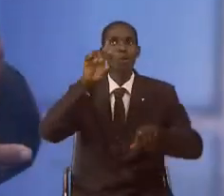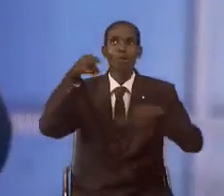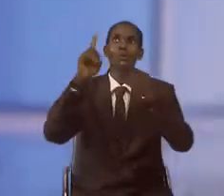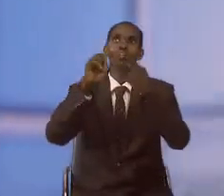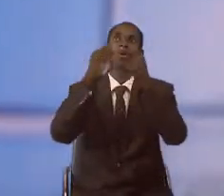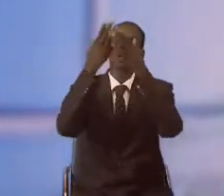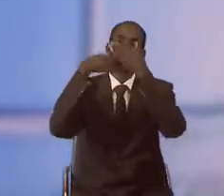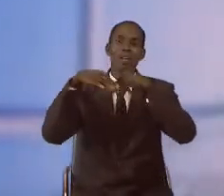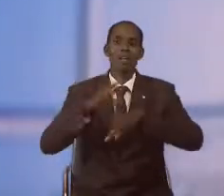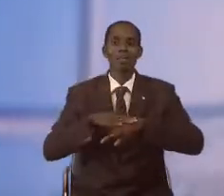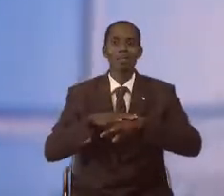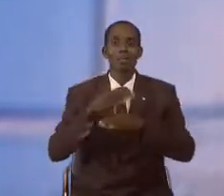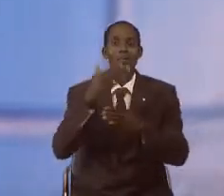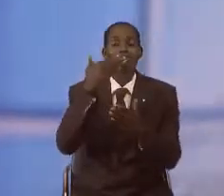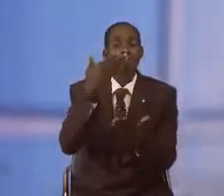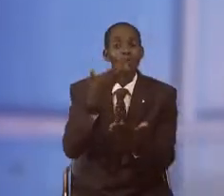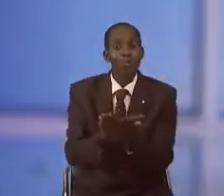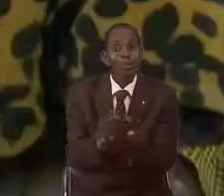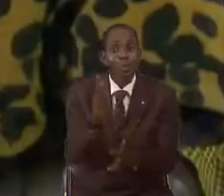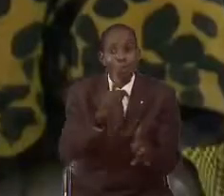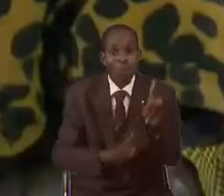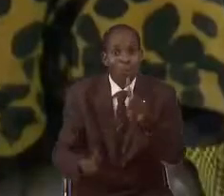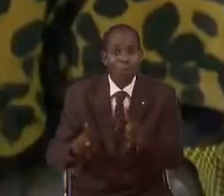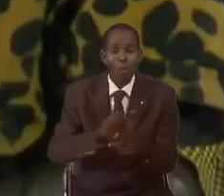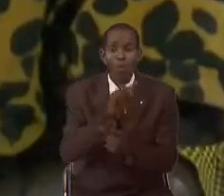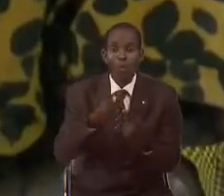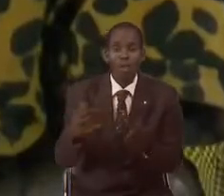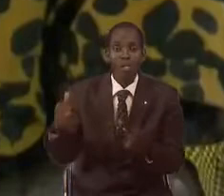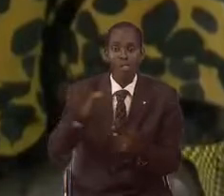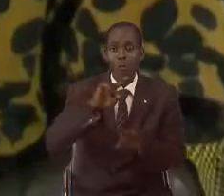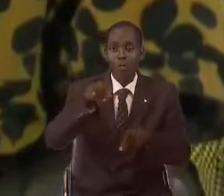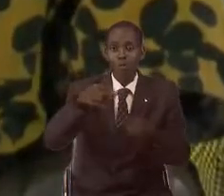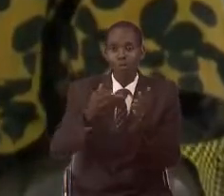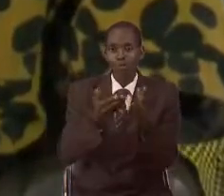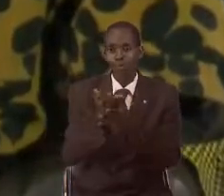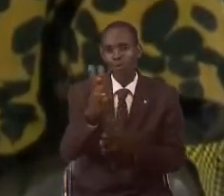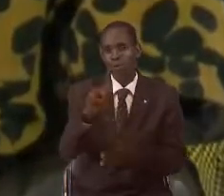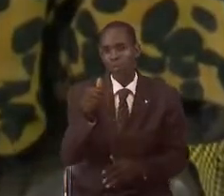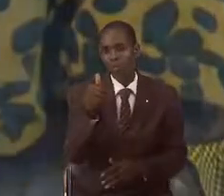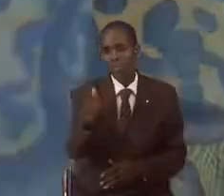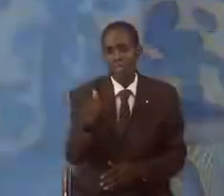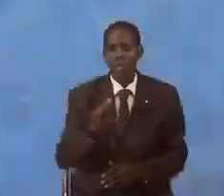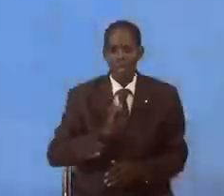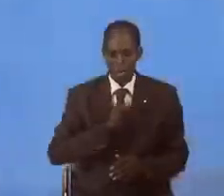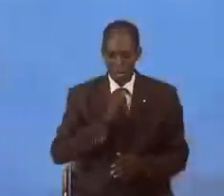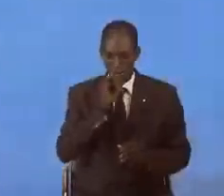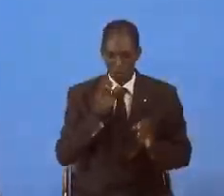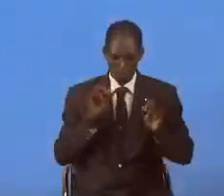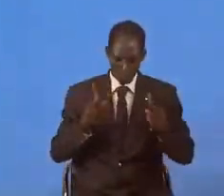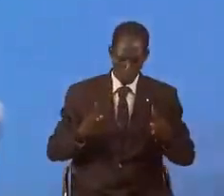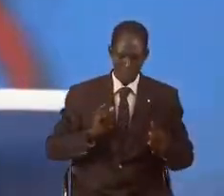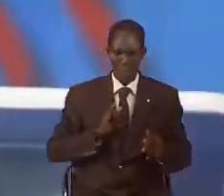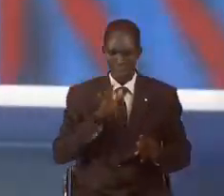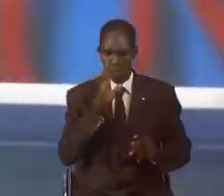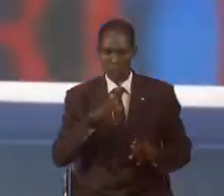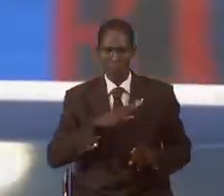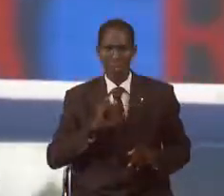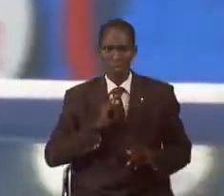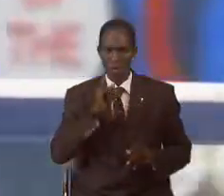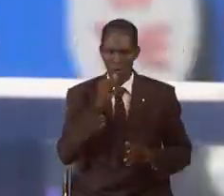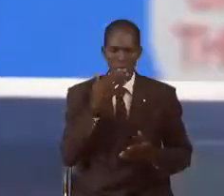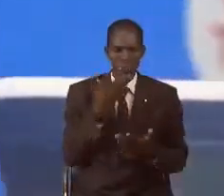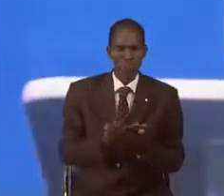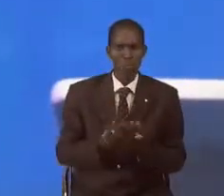through Christ, you will go to heaven. Good people, when they go through themselves, their